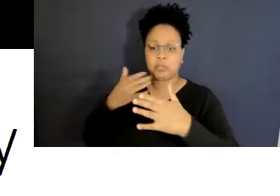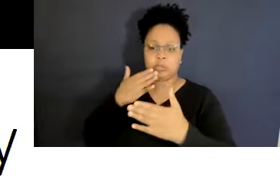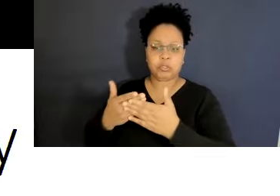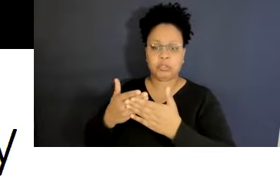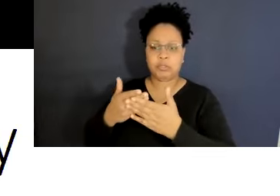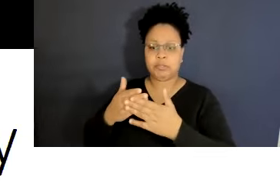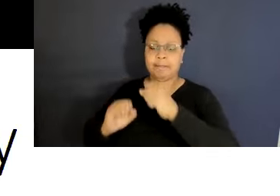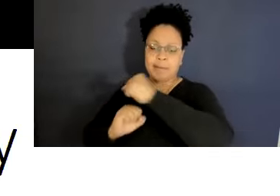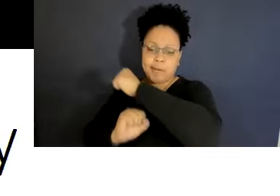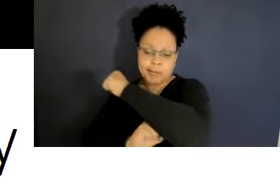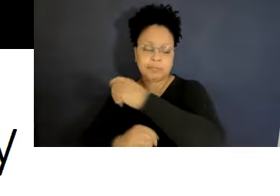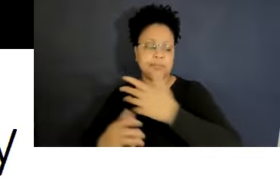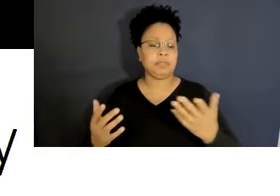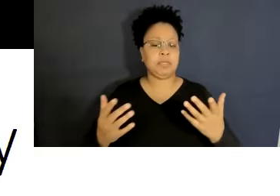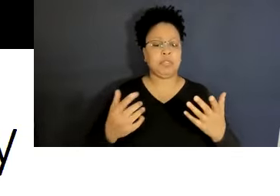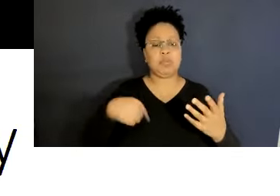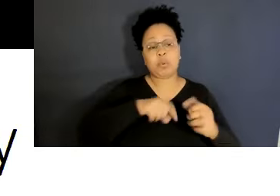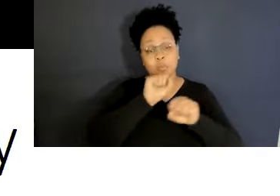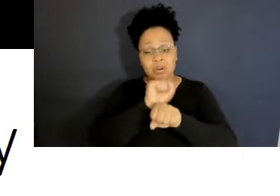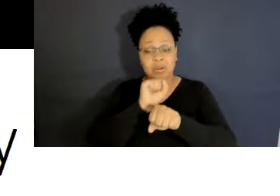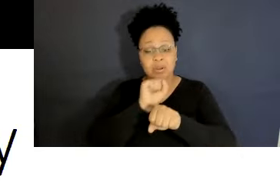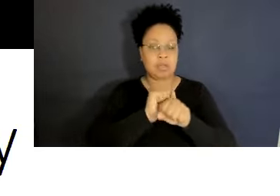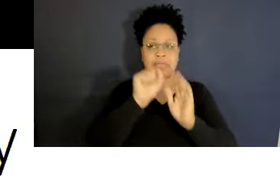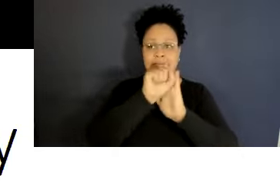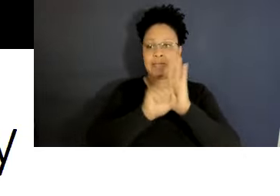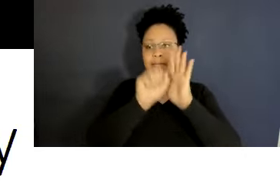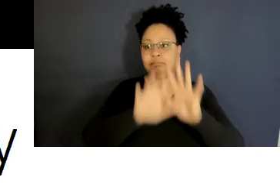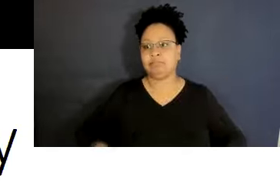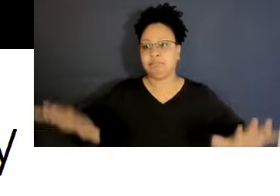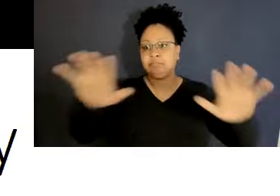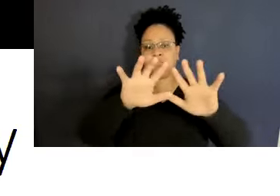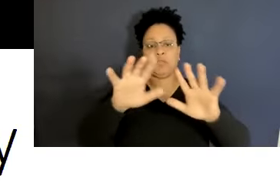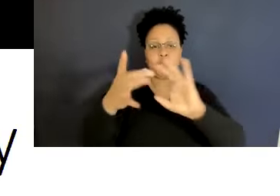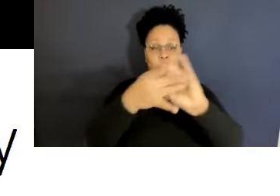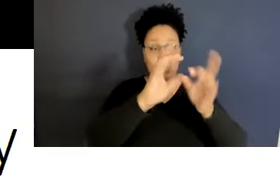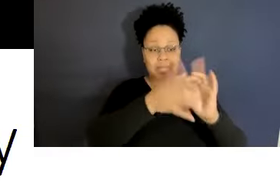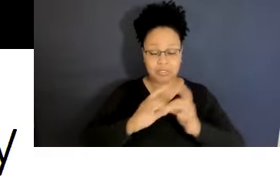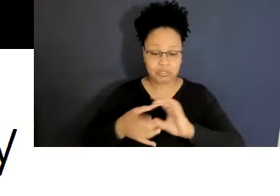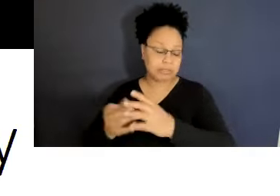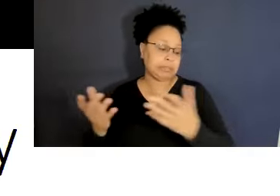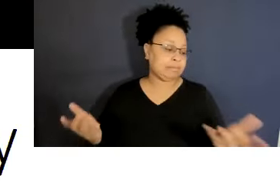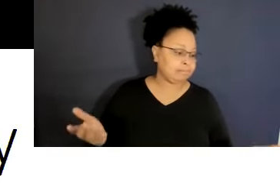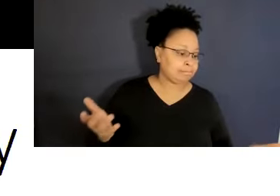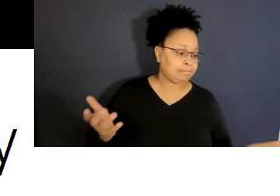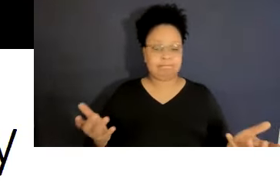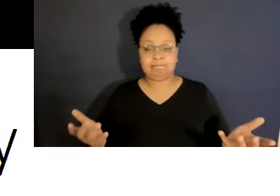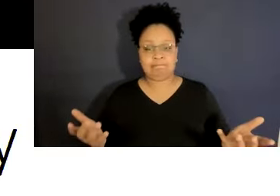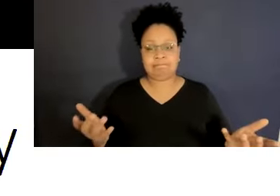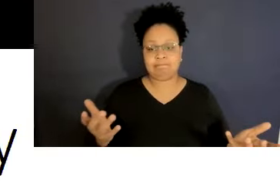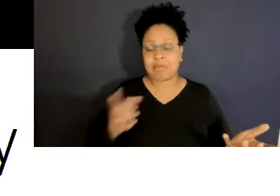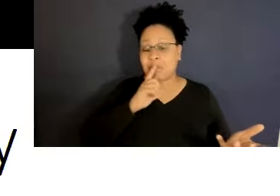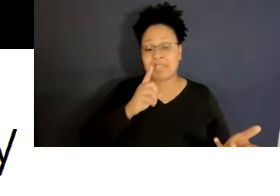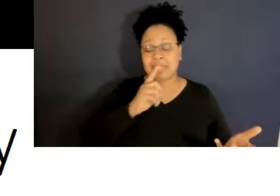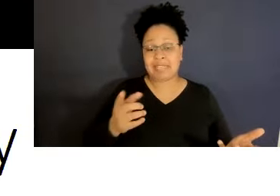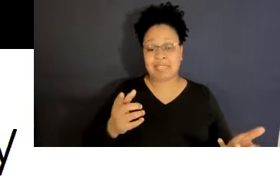a statewide coalition, but it's always, one of our biggest things is just try